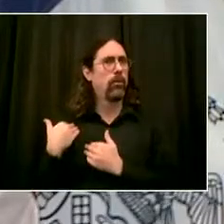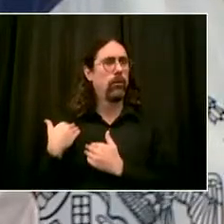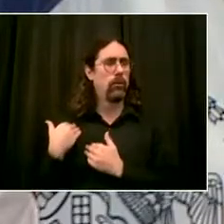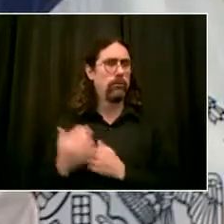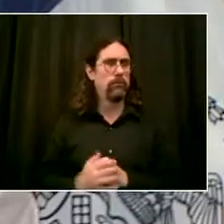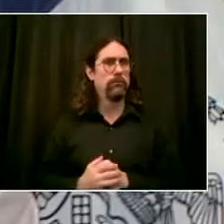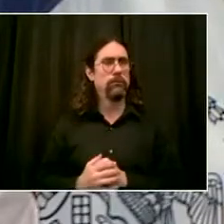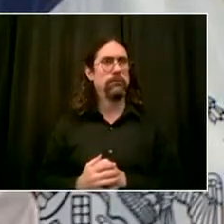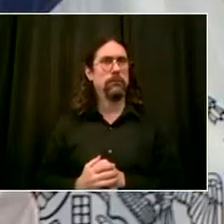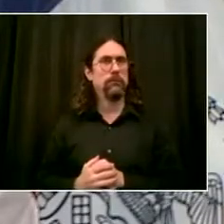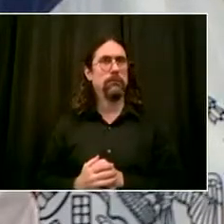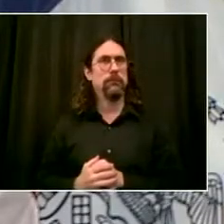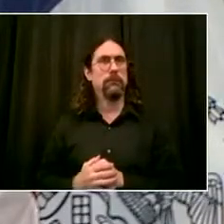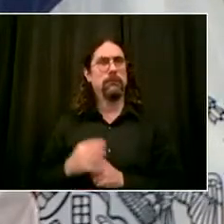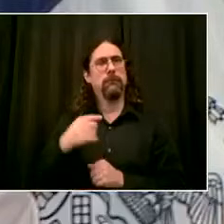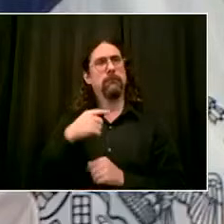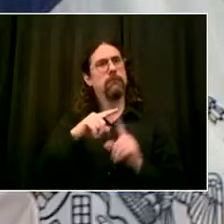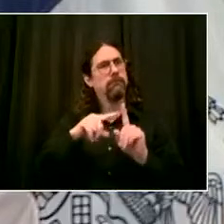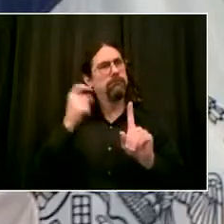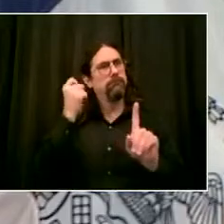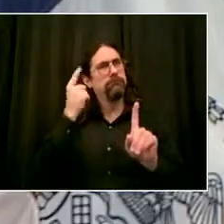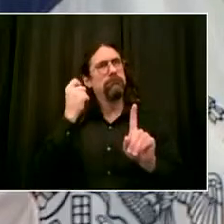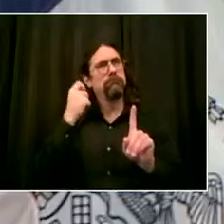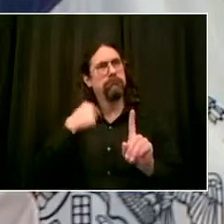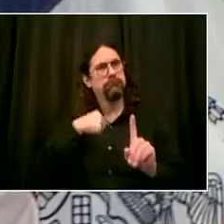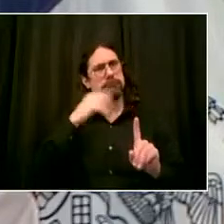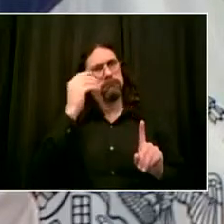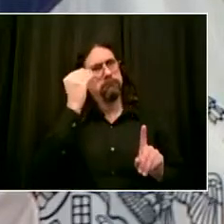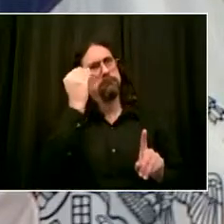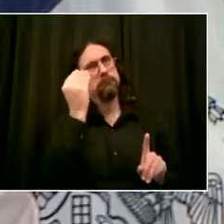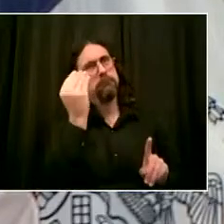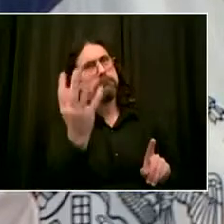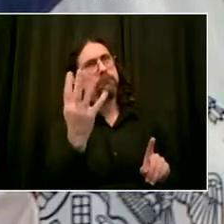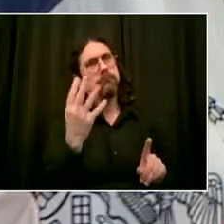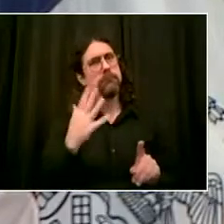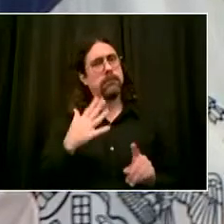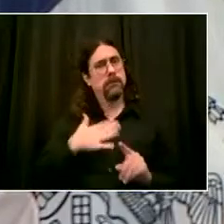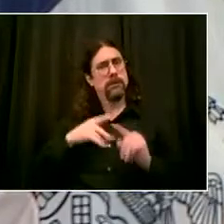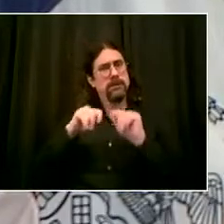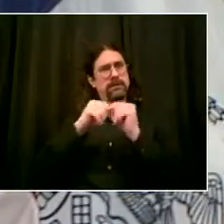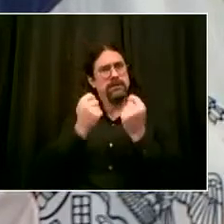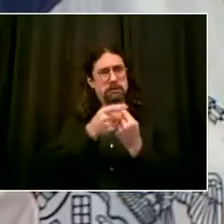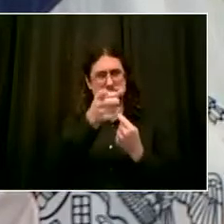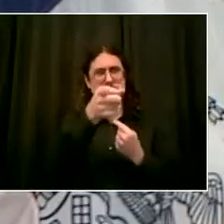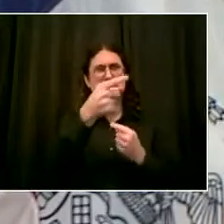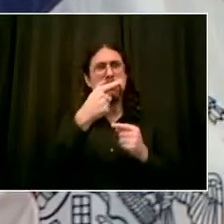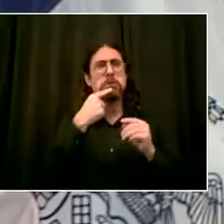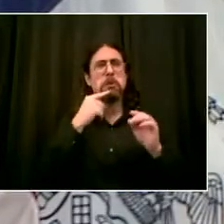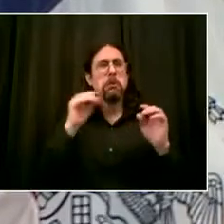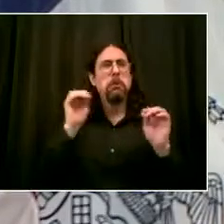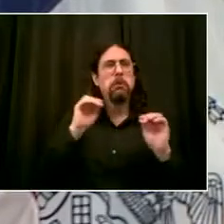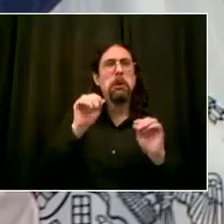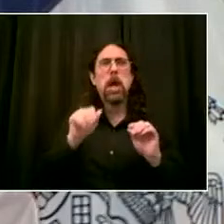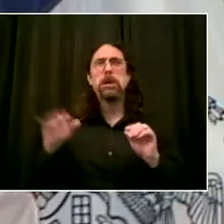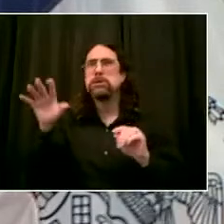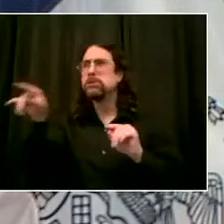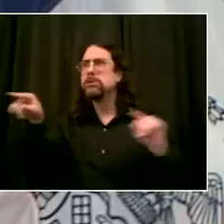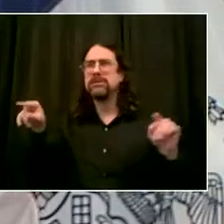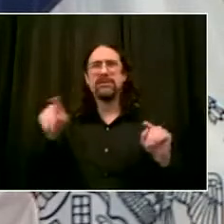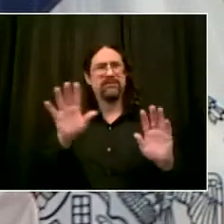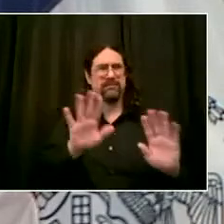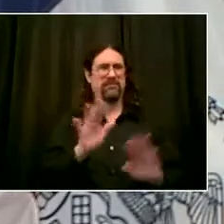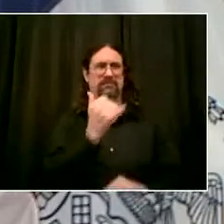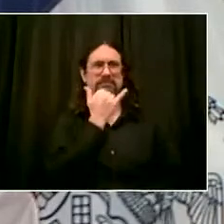leaders in this Administration and they participate deeply uh I would say to you looking back on what I think was a